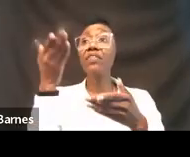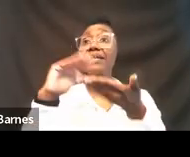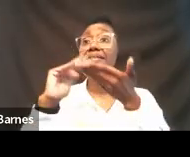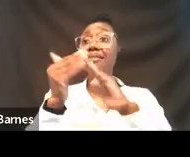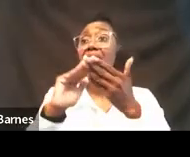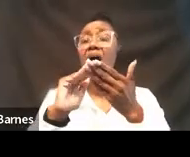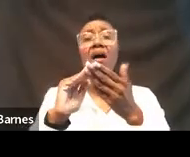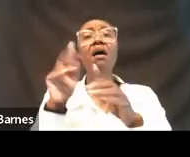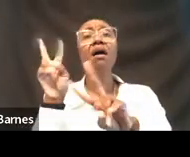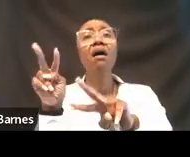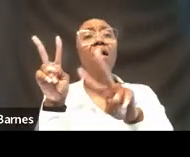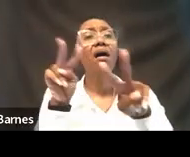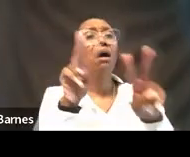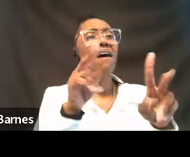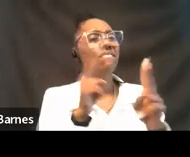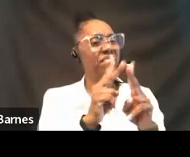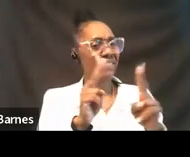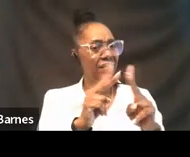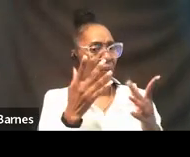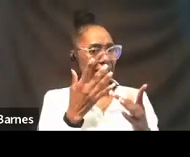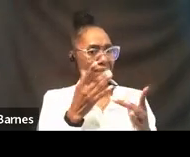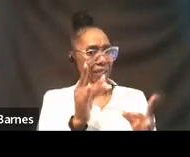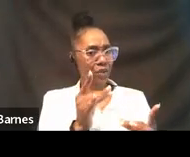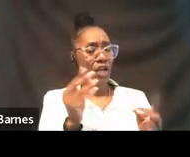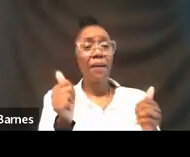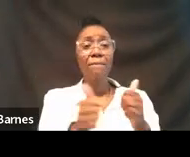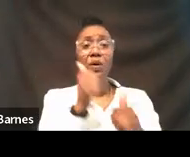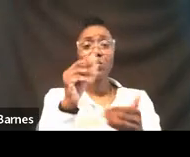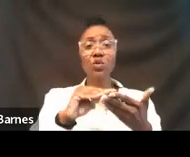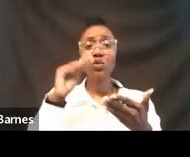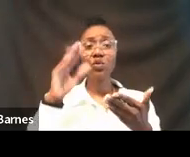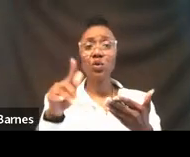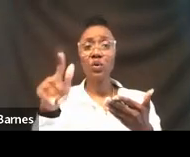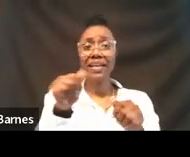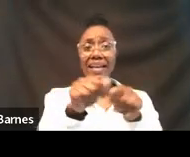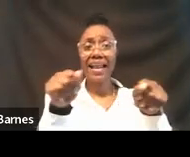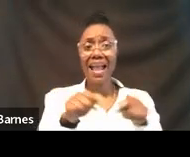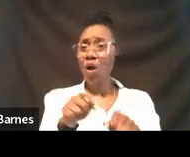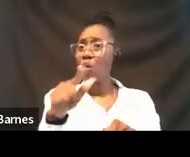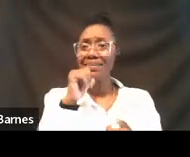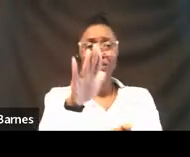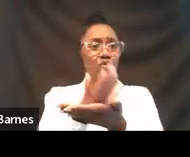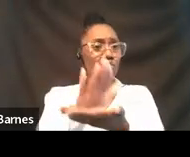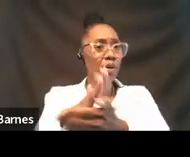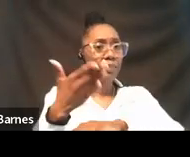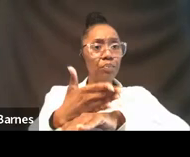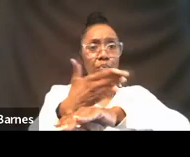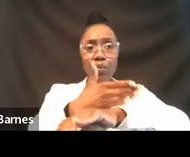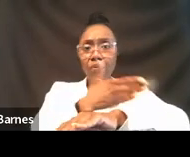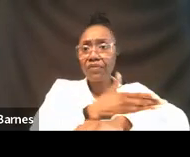interesting. Some of the students that were in these areas were not making academic progress in a way that we expected them